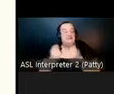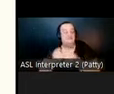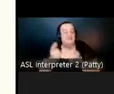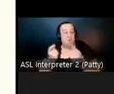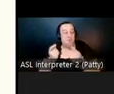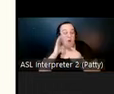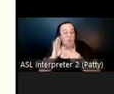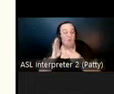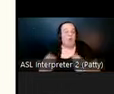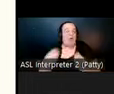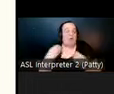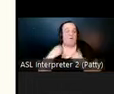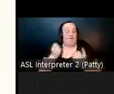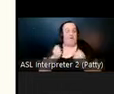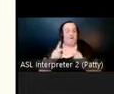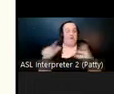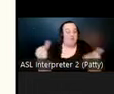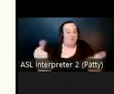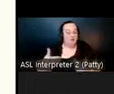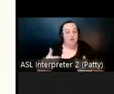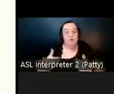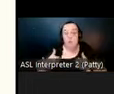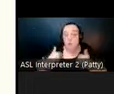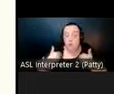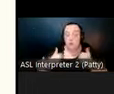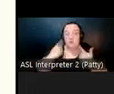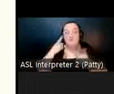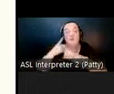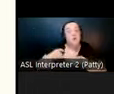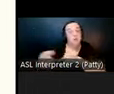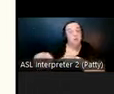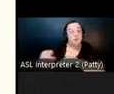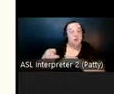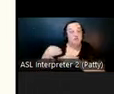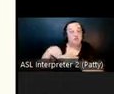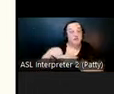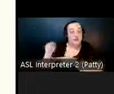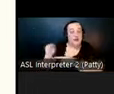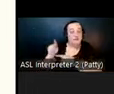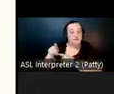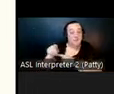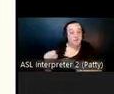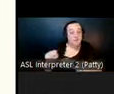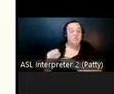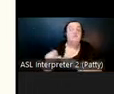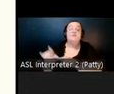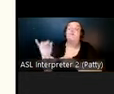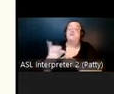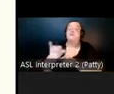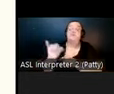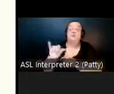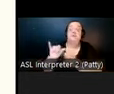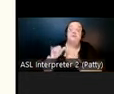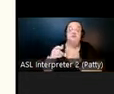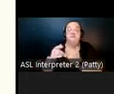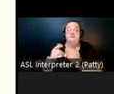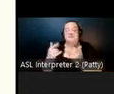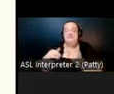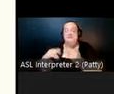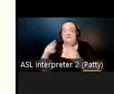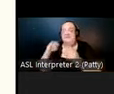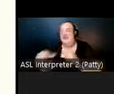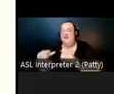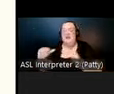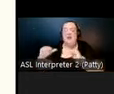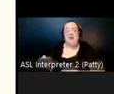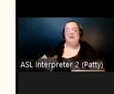to introduce youth to careers in the National Park Services, as well as underrepresented communities